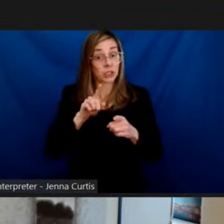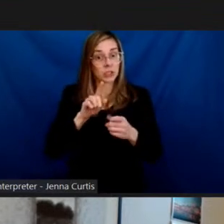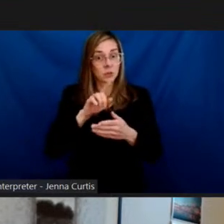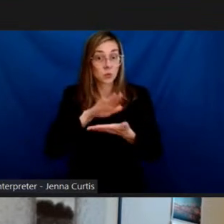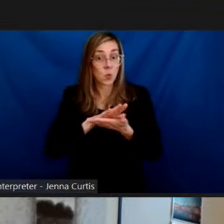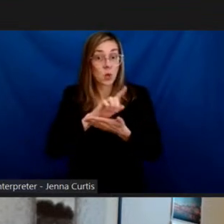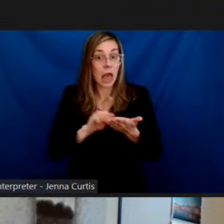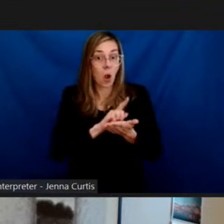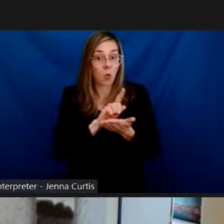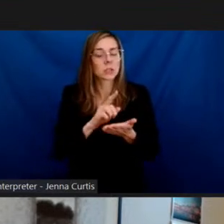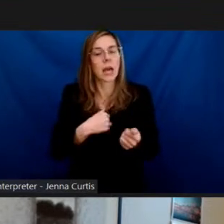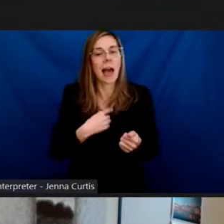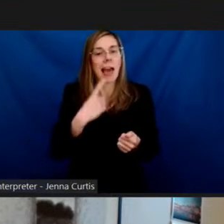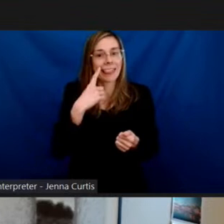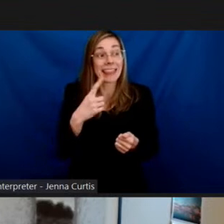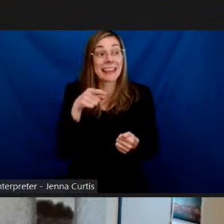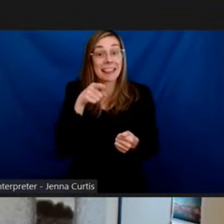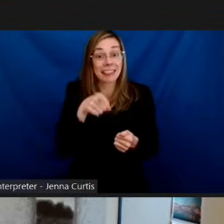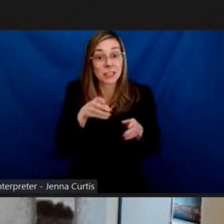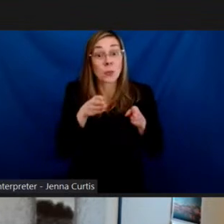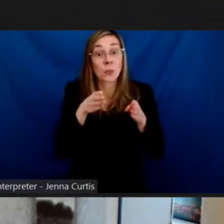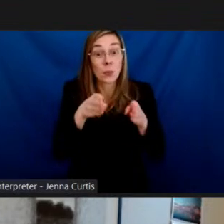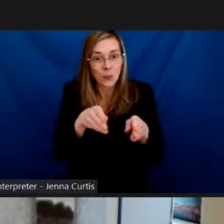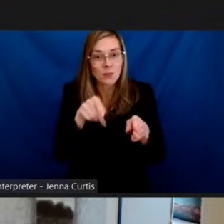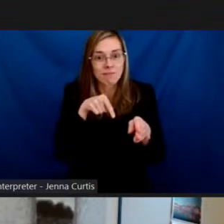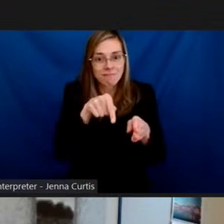actually think it will become more secure, not less.